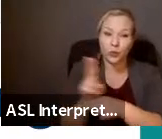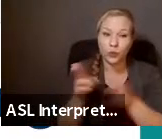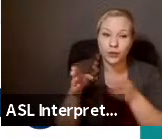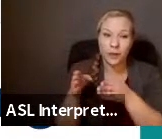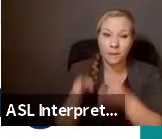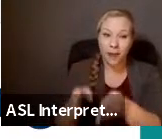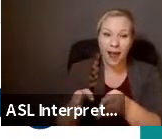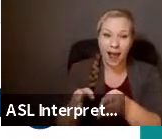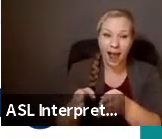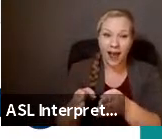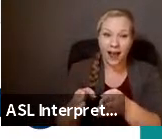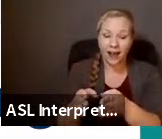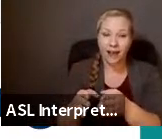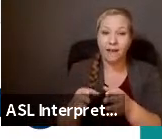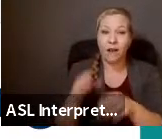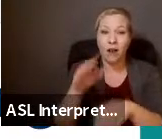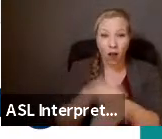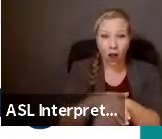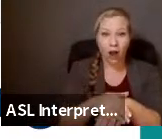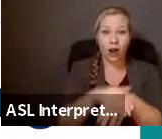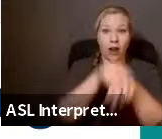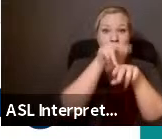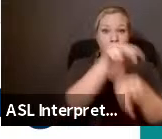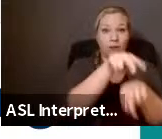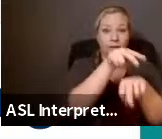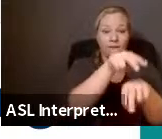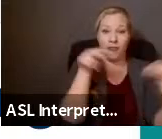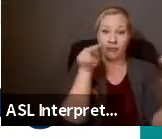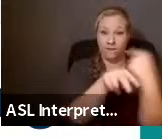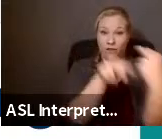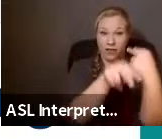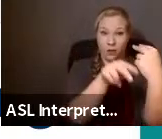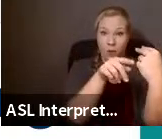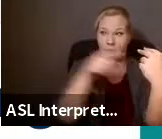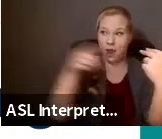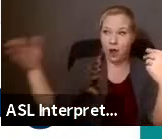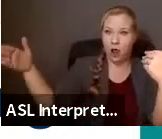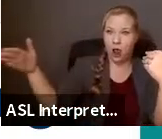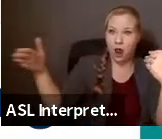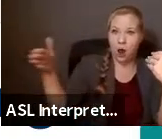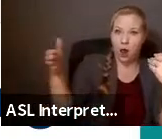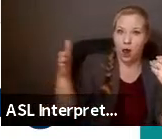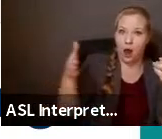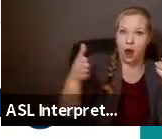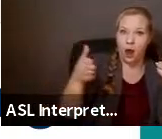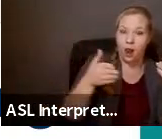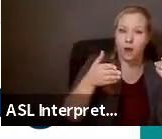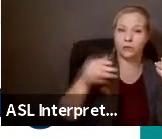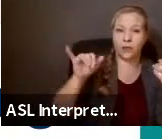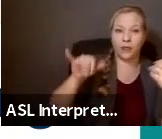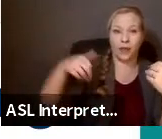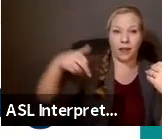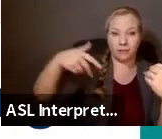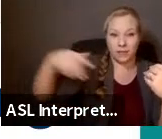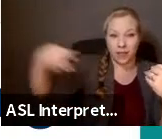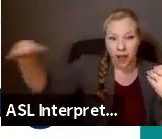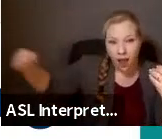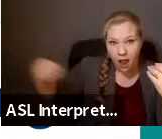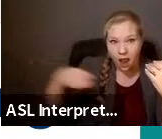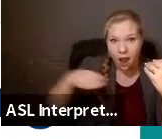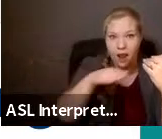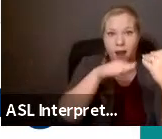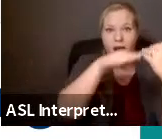getting closer and closer, aligning with the bridge, and it's getting ramping back up and into